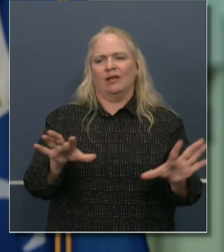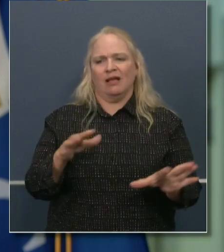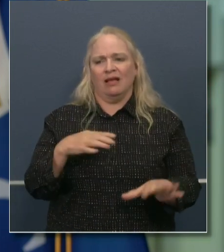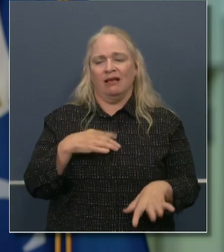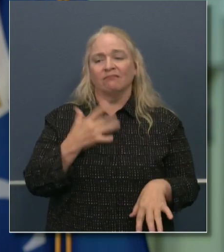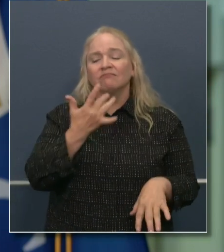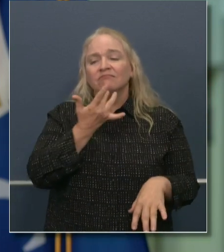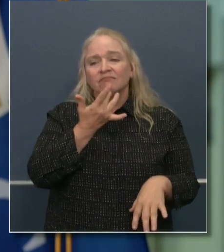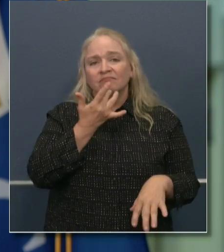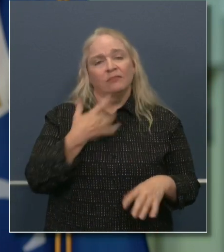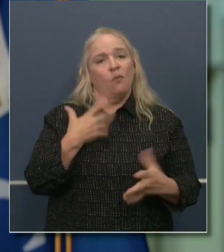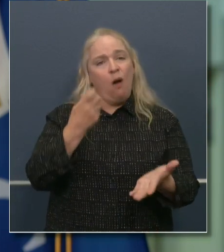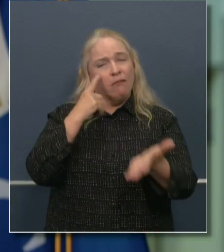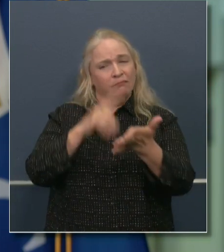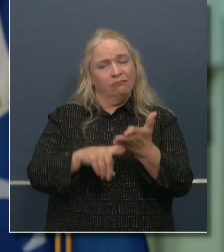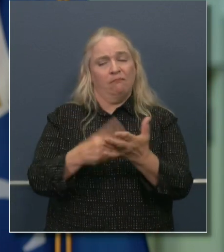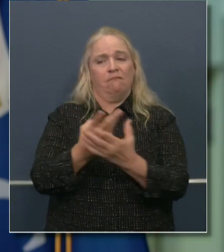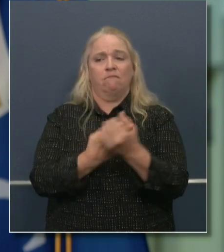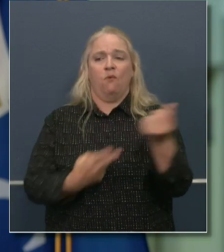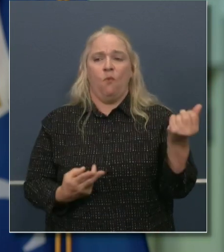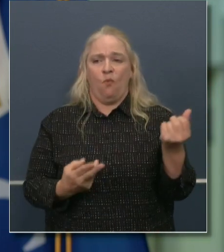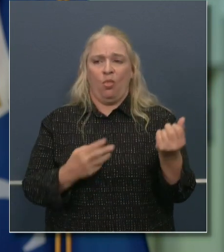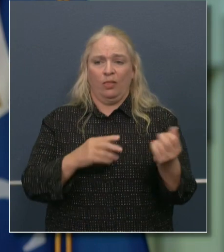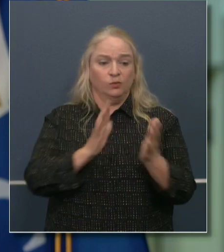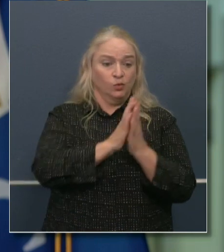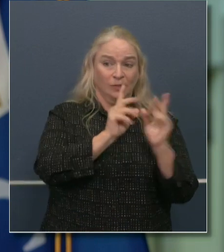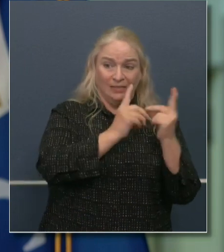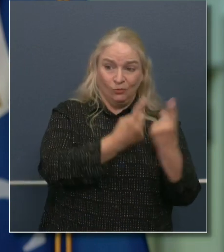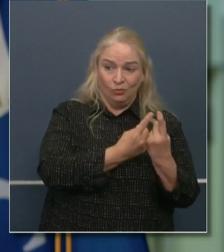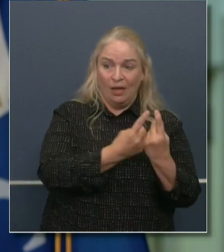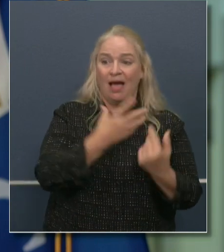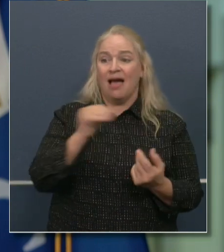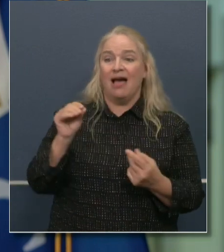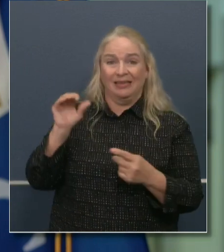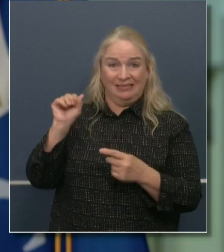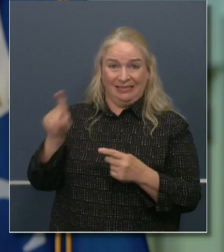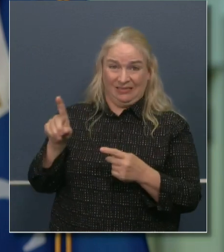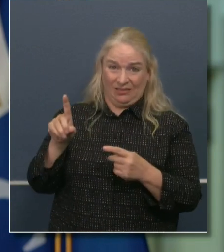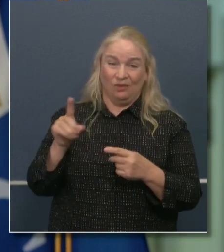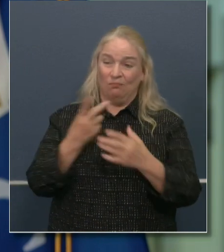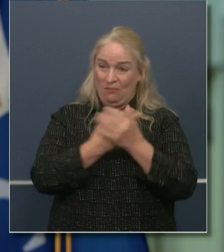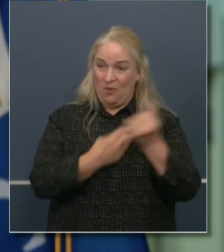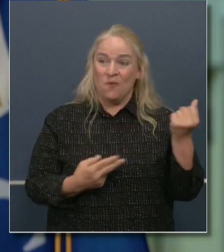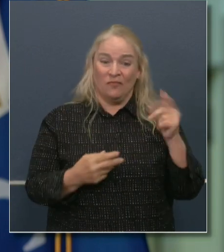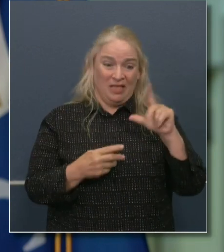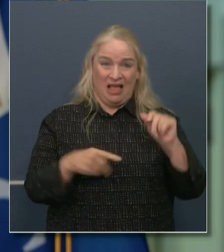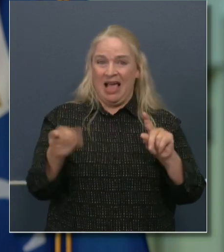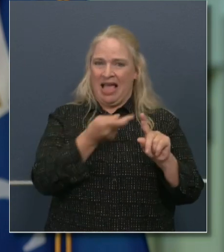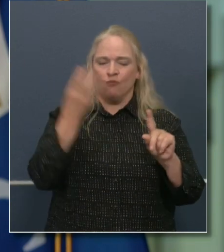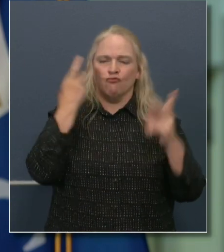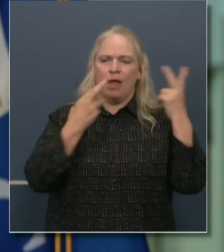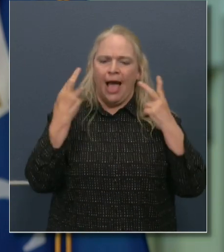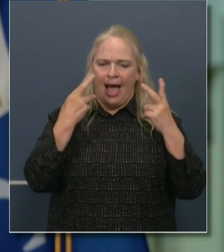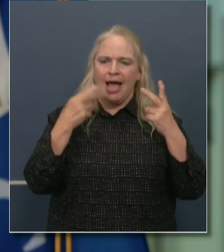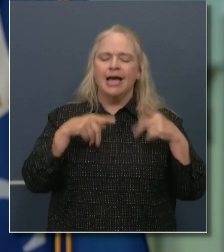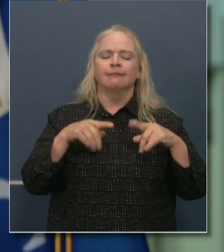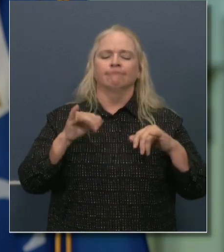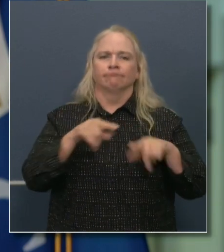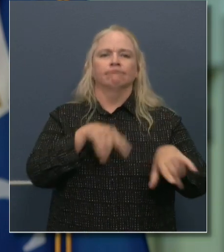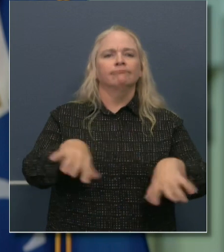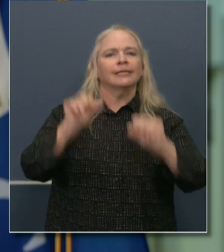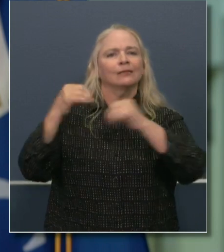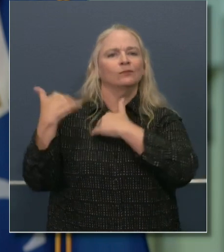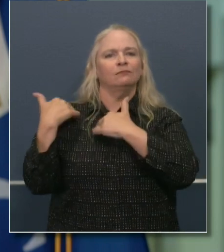leadership of those districts for leaning in and recognizing their responsibility at this moment to